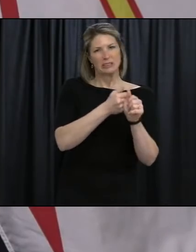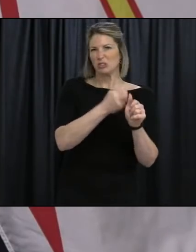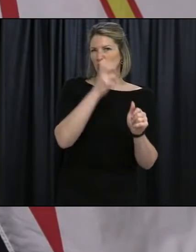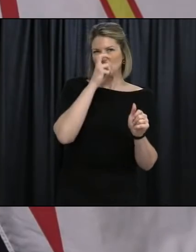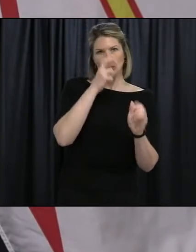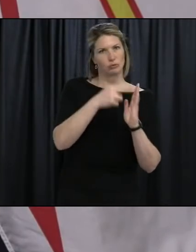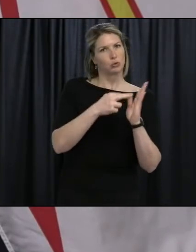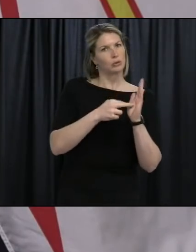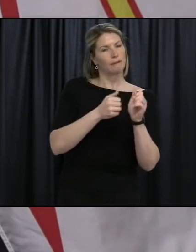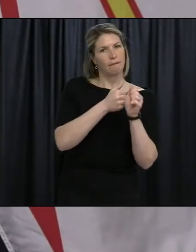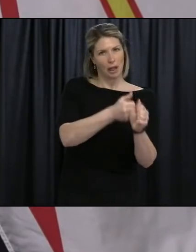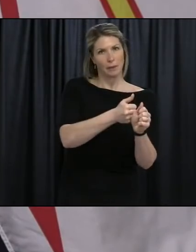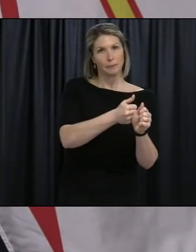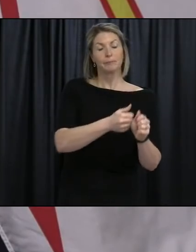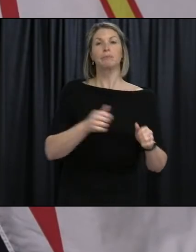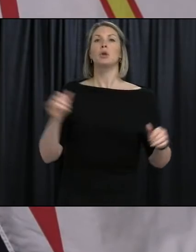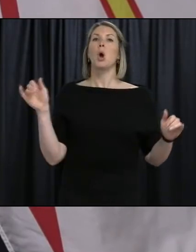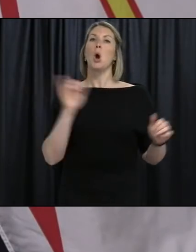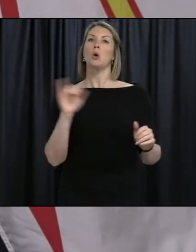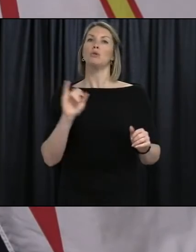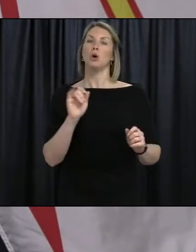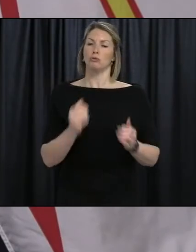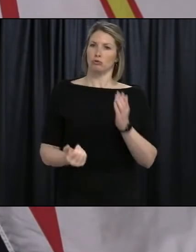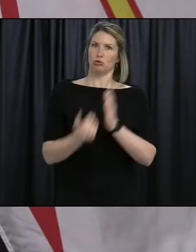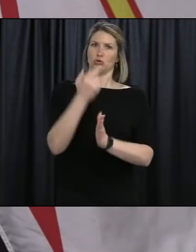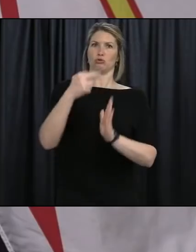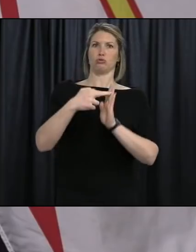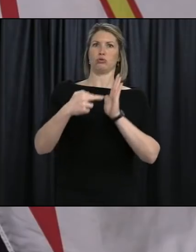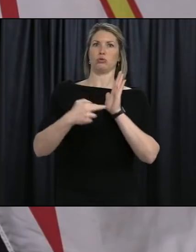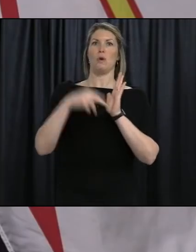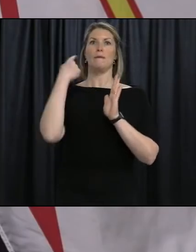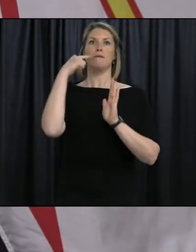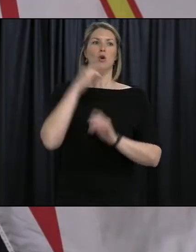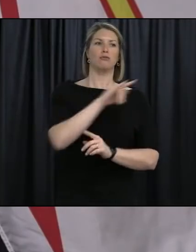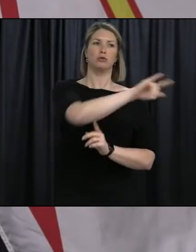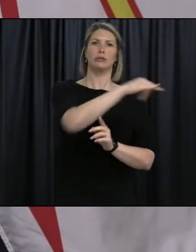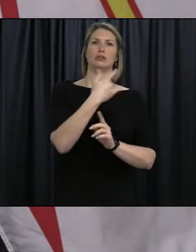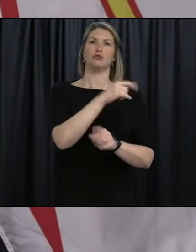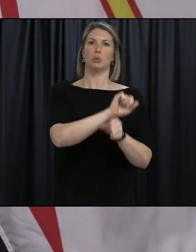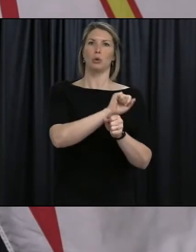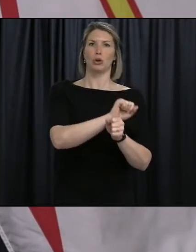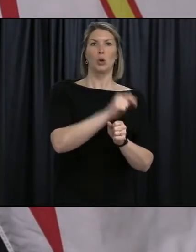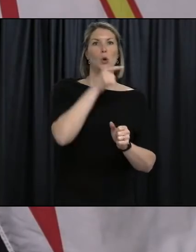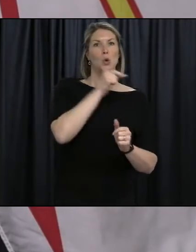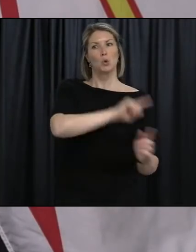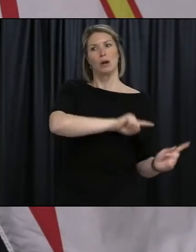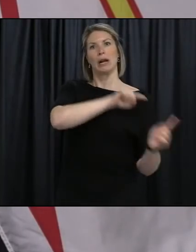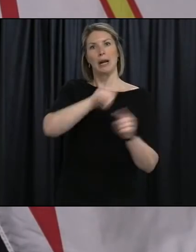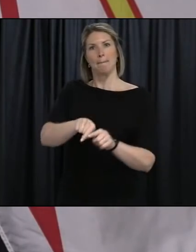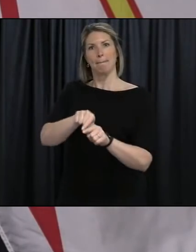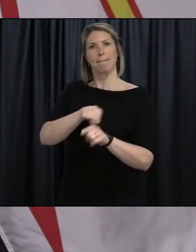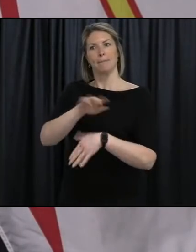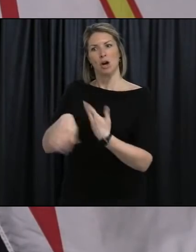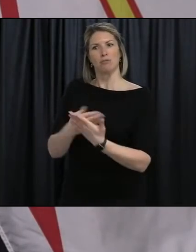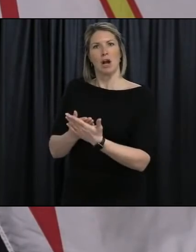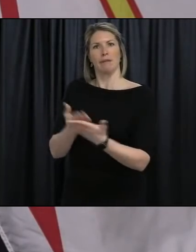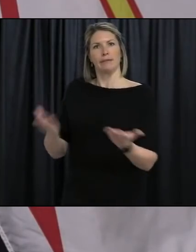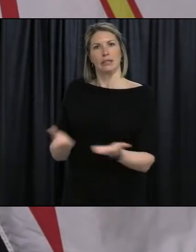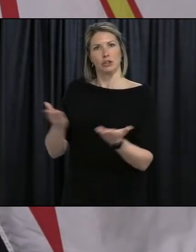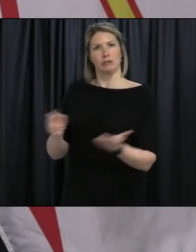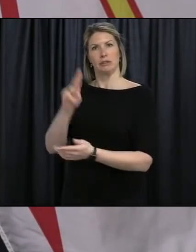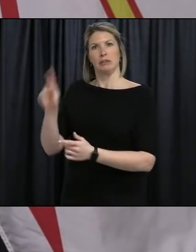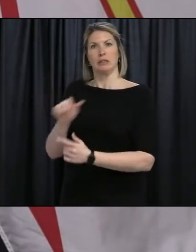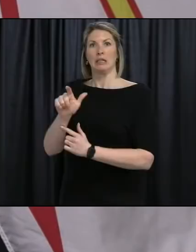Today, we are also announcing changes for essential workers entering the province. Essential workers are necessary for the continued functioning of